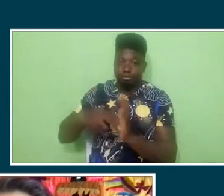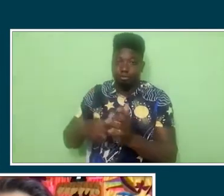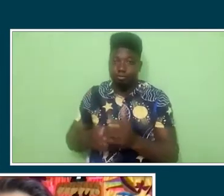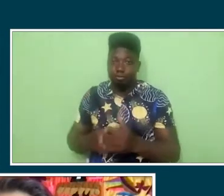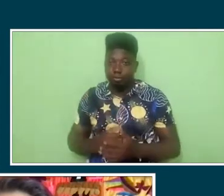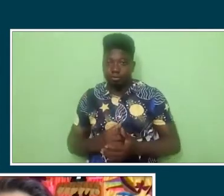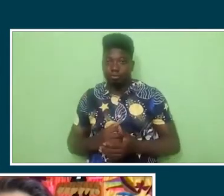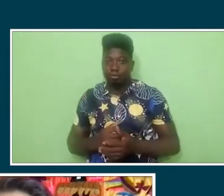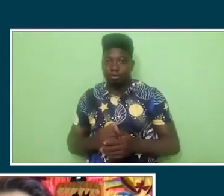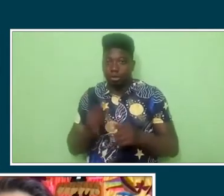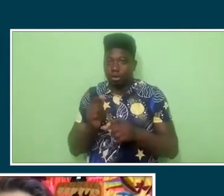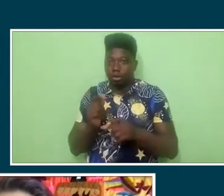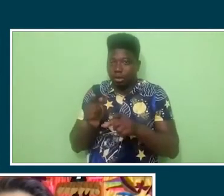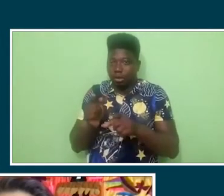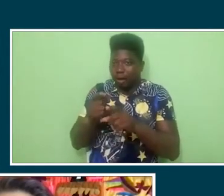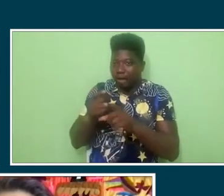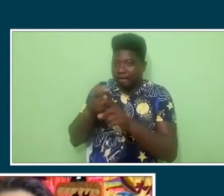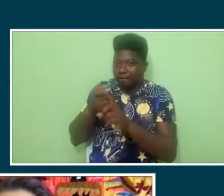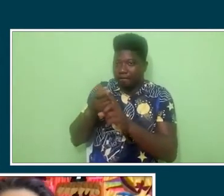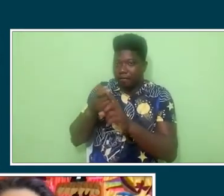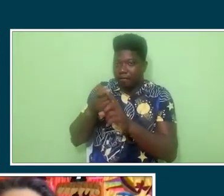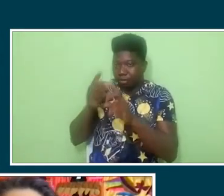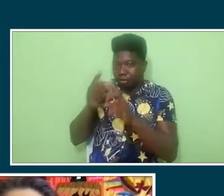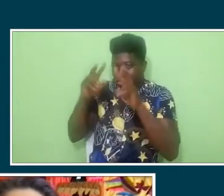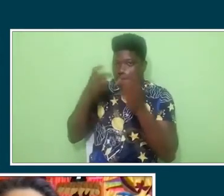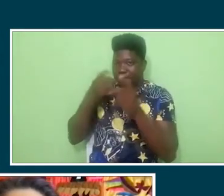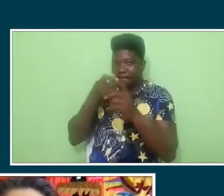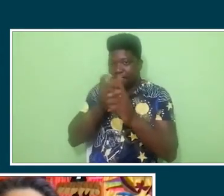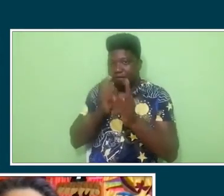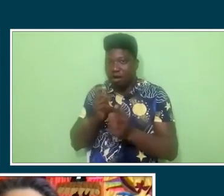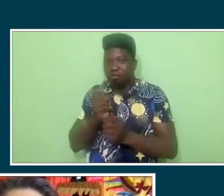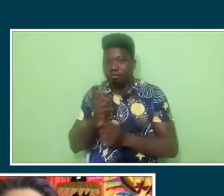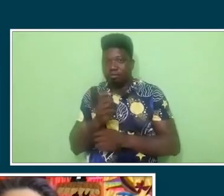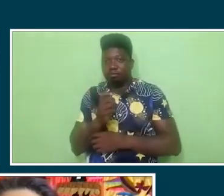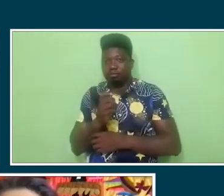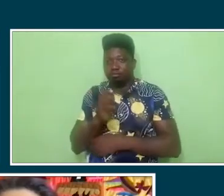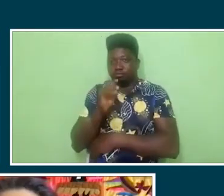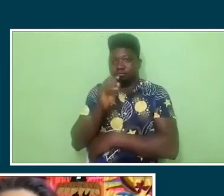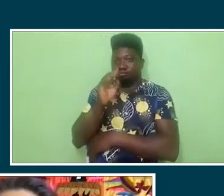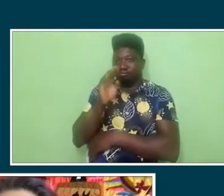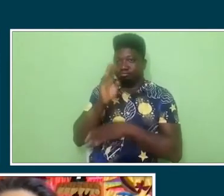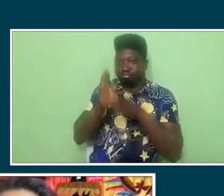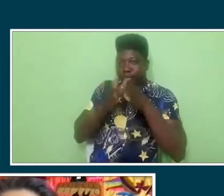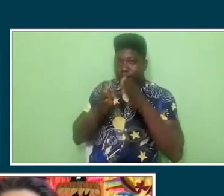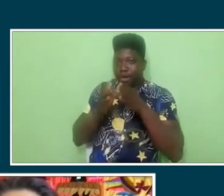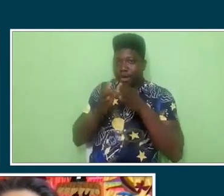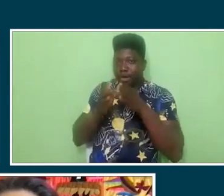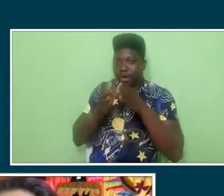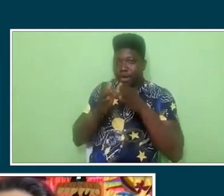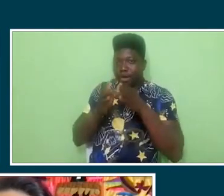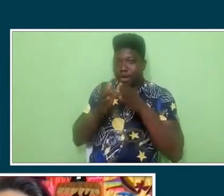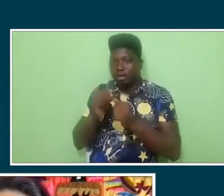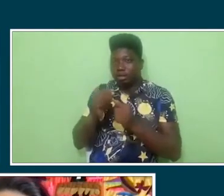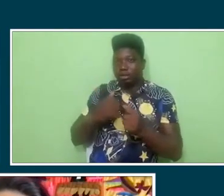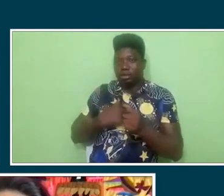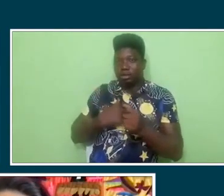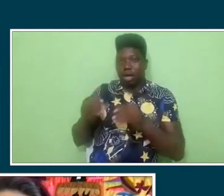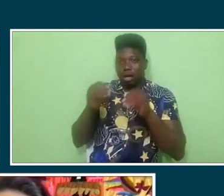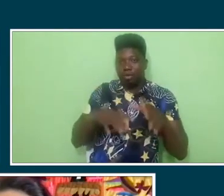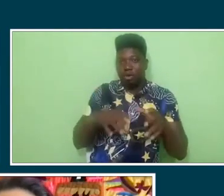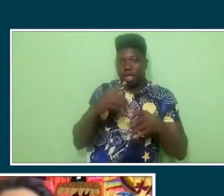this quote from Adrienne Marie Brown, which I will put in the chat. I'm sure almost everybody can sing along to this one.